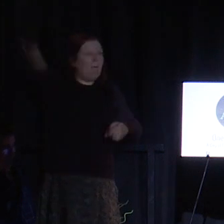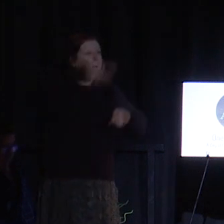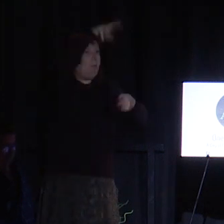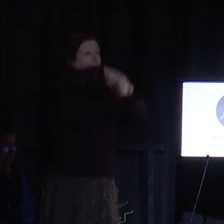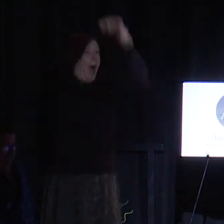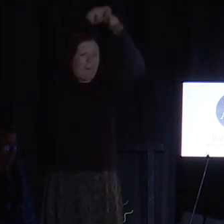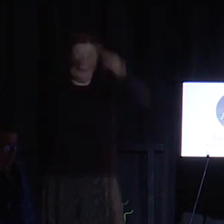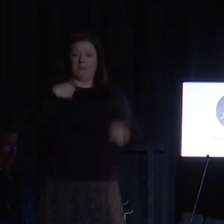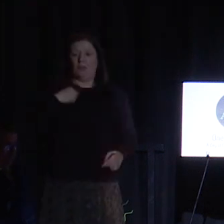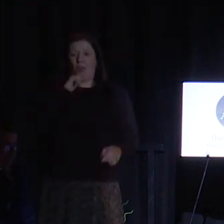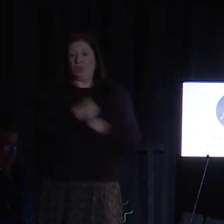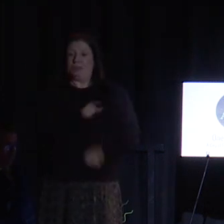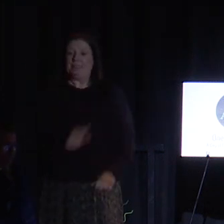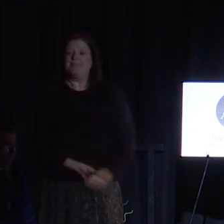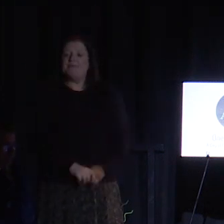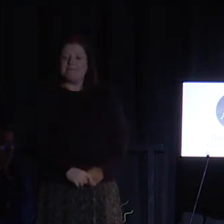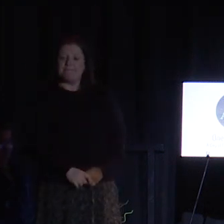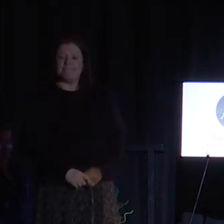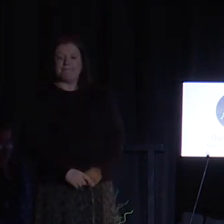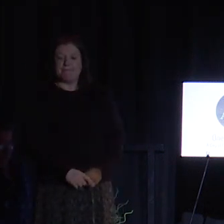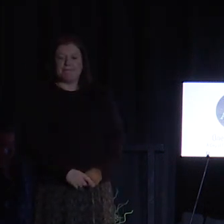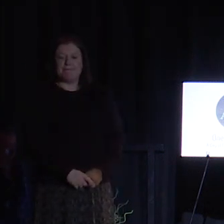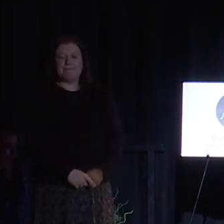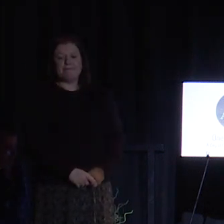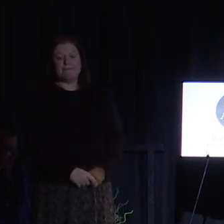air. We're going to do that.